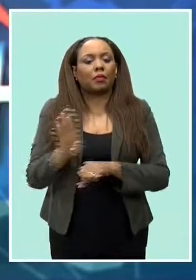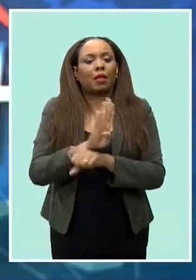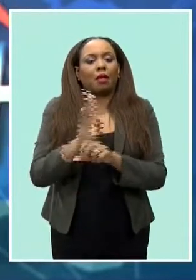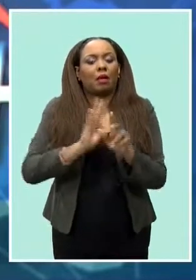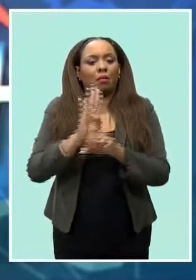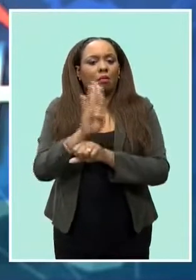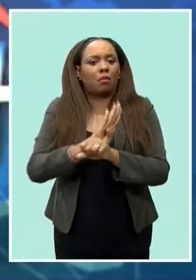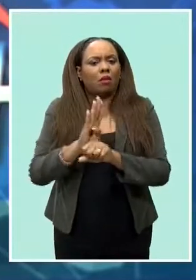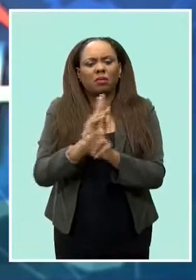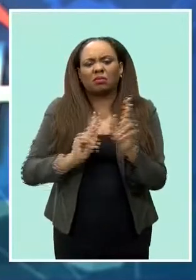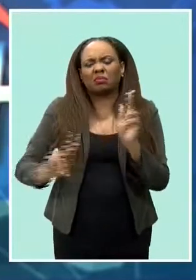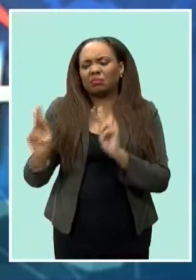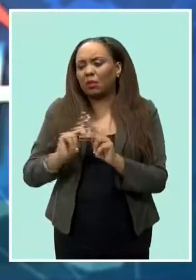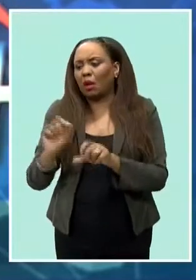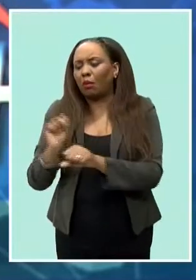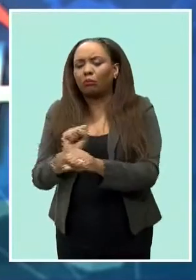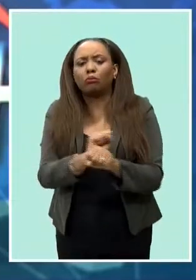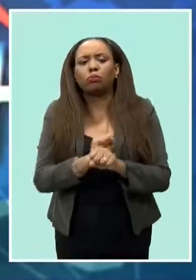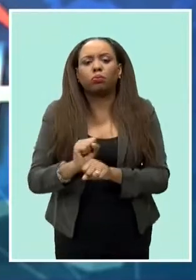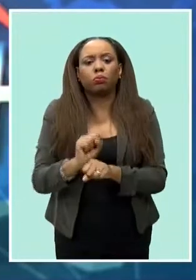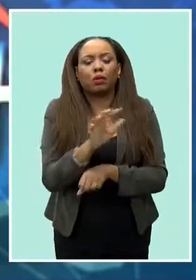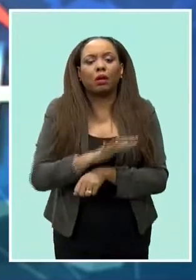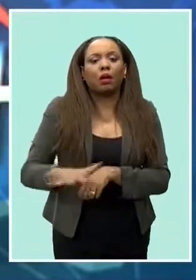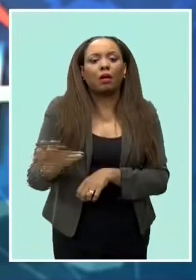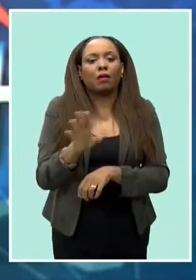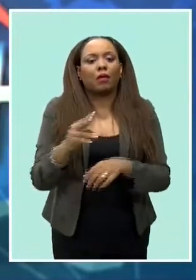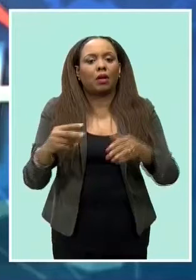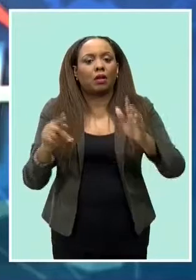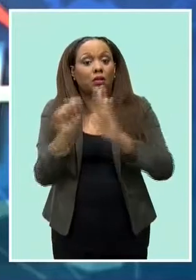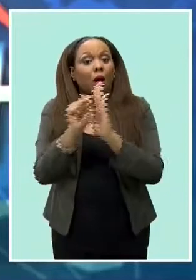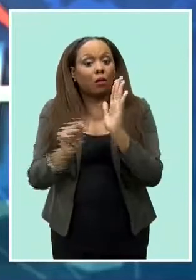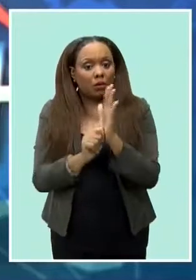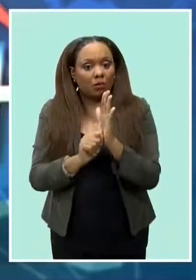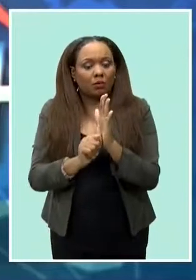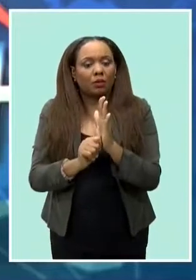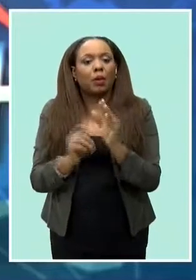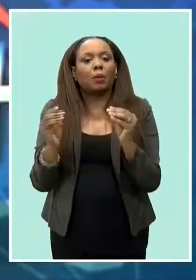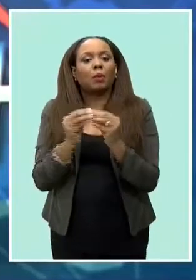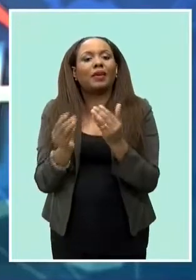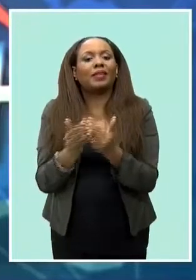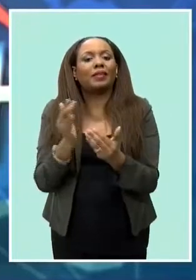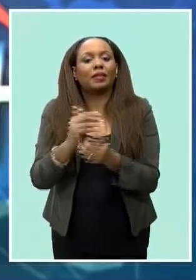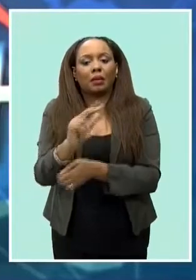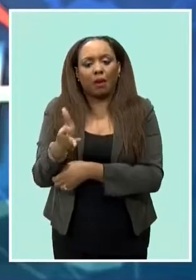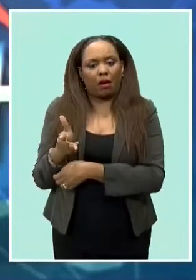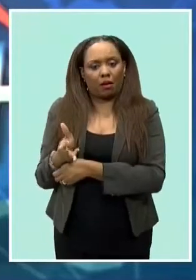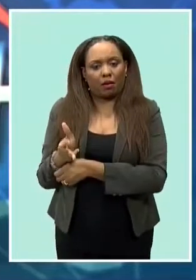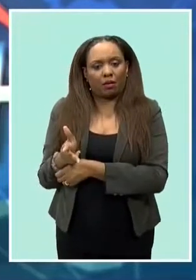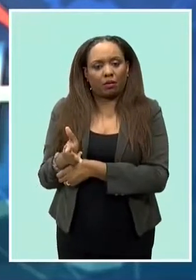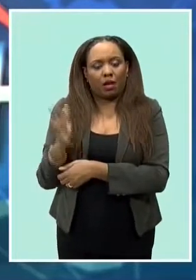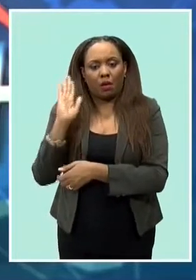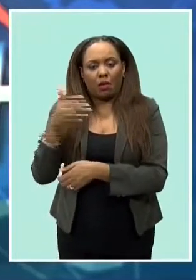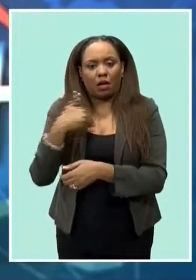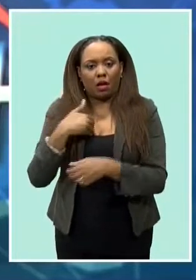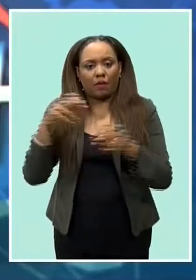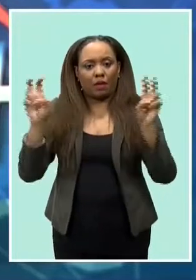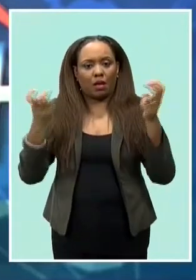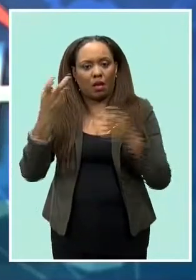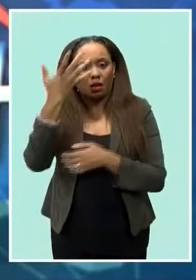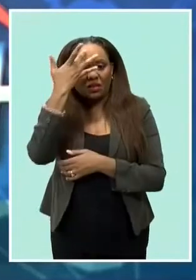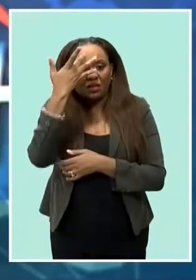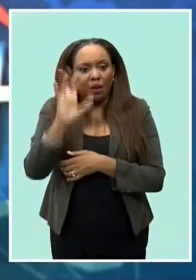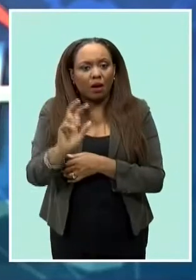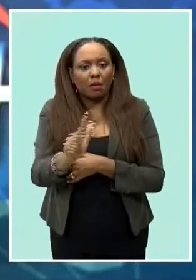in Bridgetown will soon find it easier to find parking. That's because government is planning to implement a smart parking system on